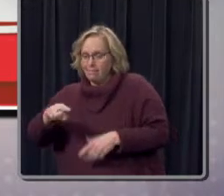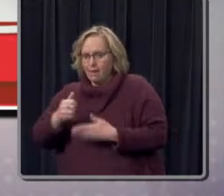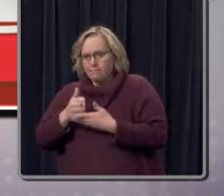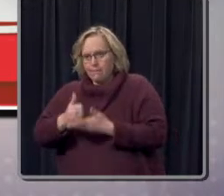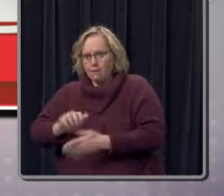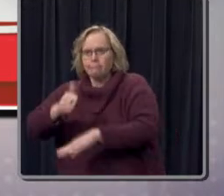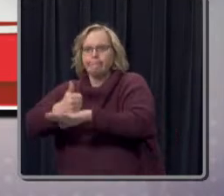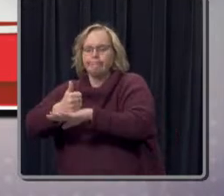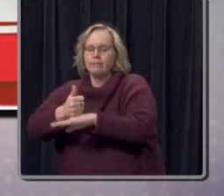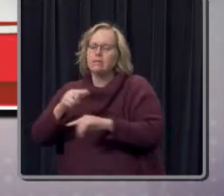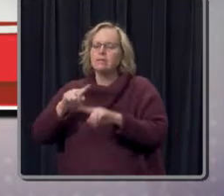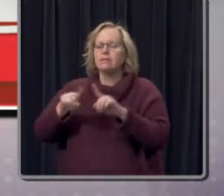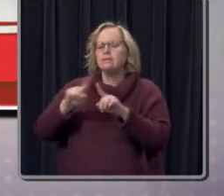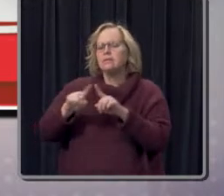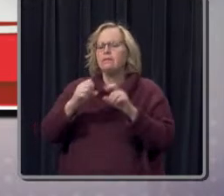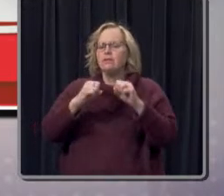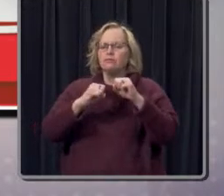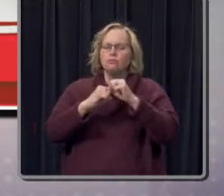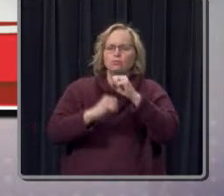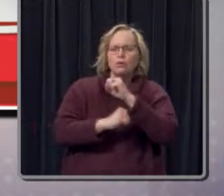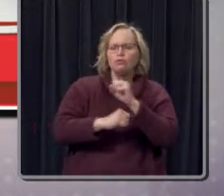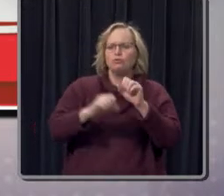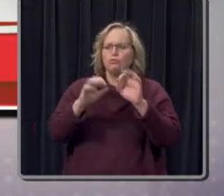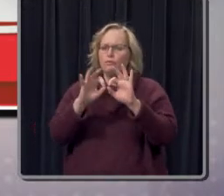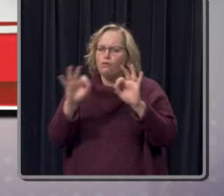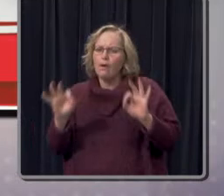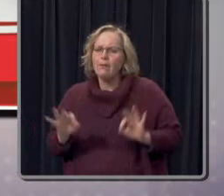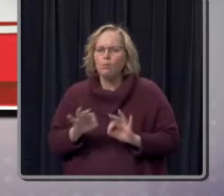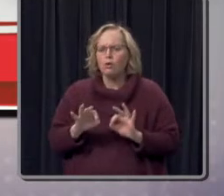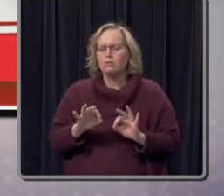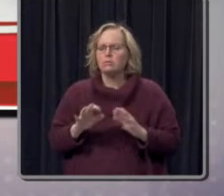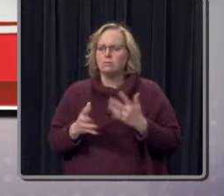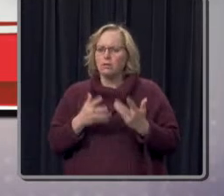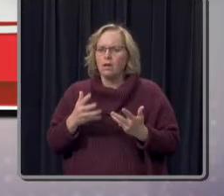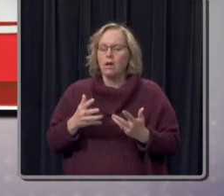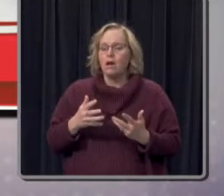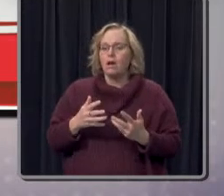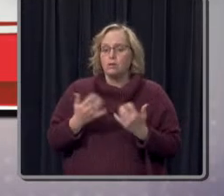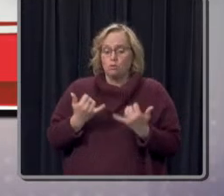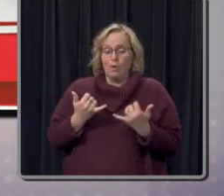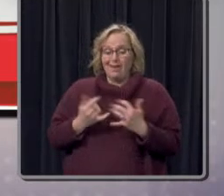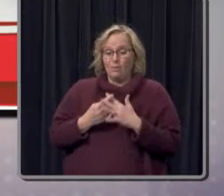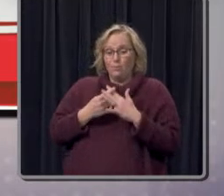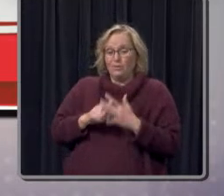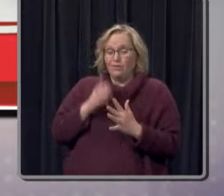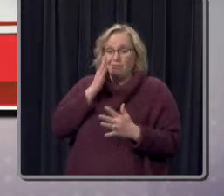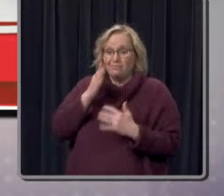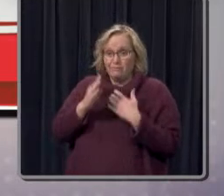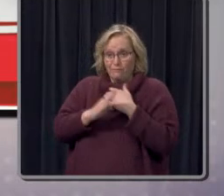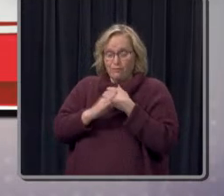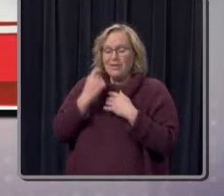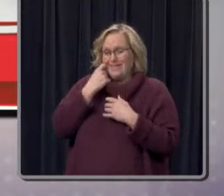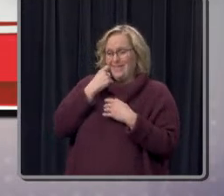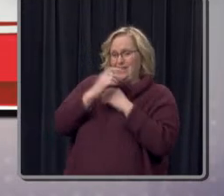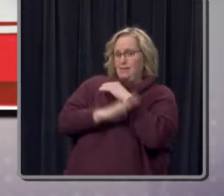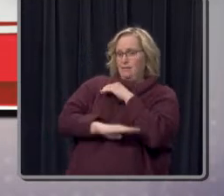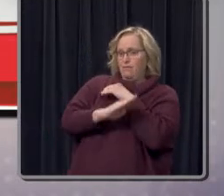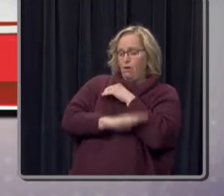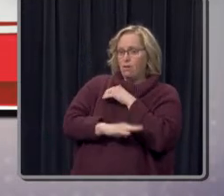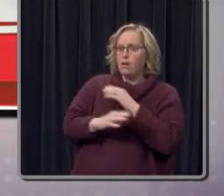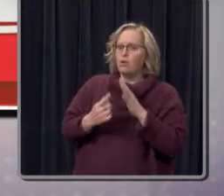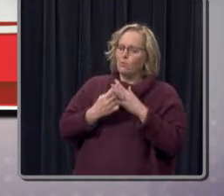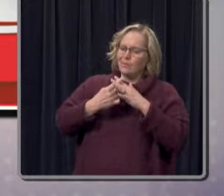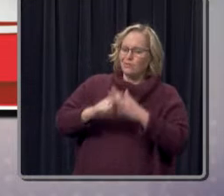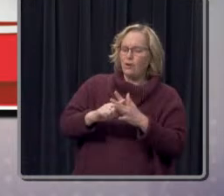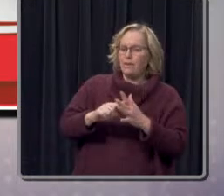different structures, frameworks. You know, I think right now, as we launched this fall, a big thing for us was the strategy playbook that